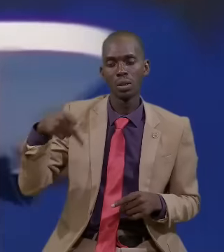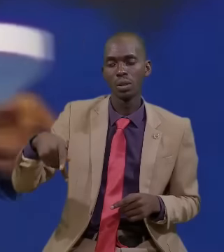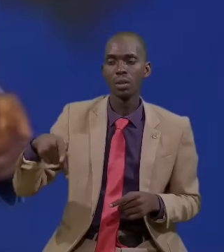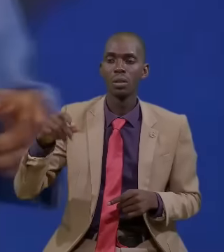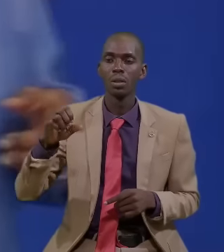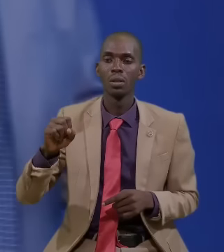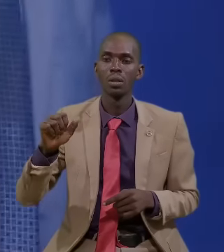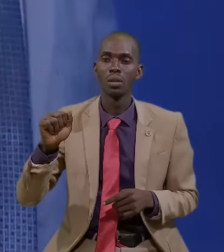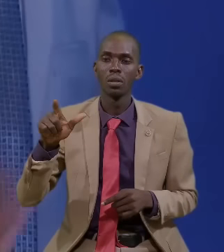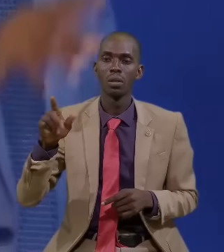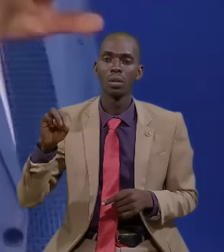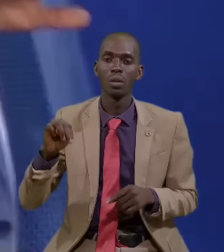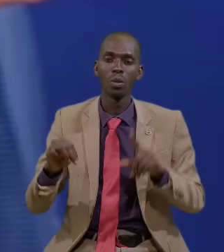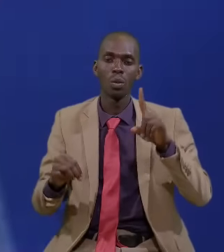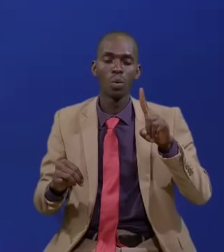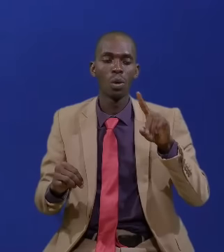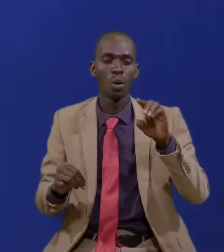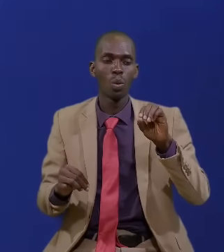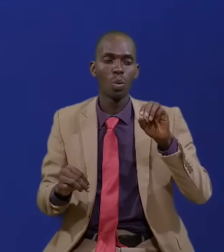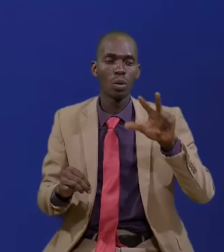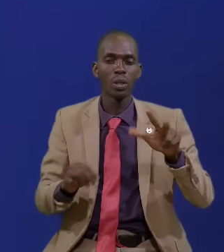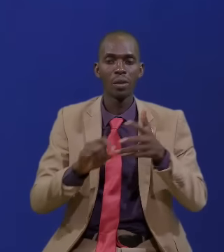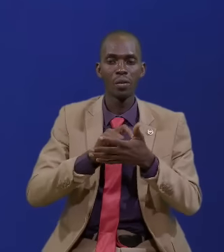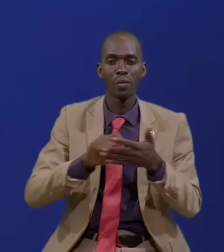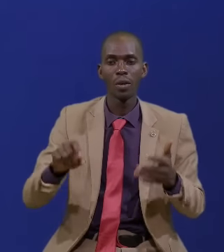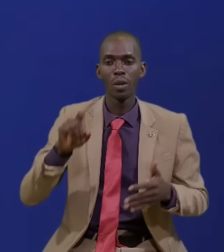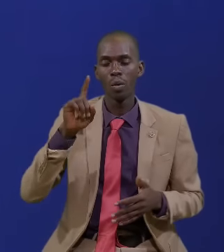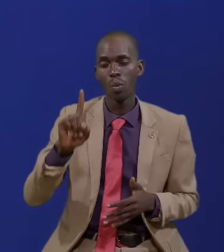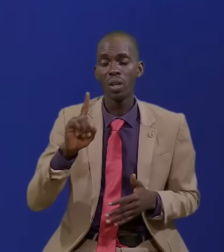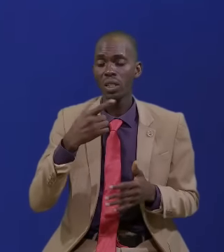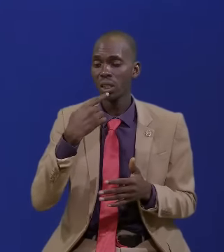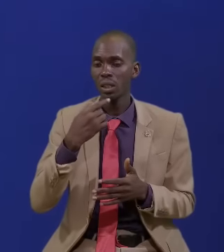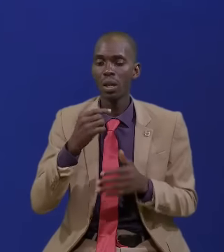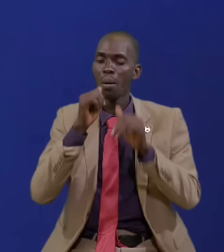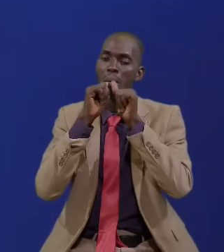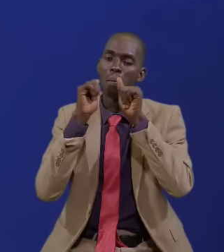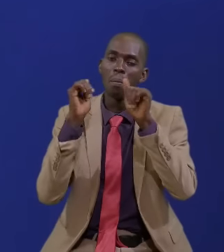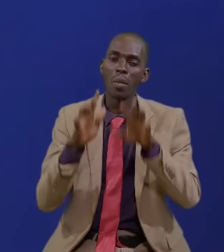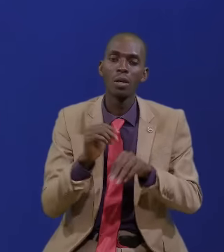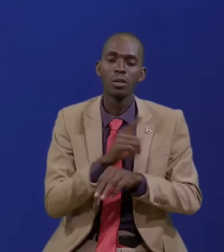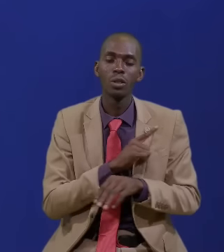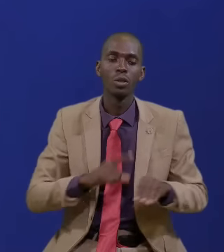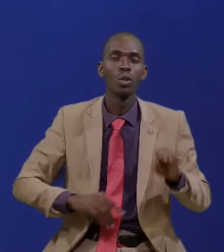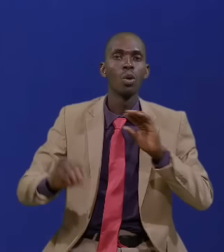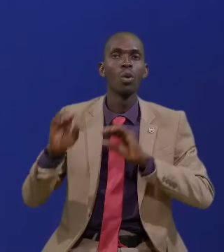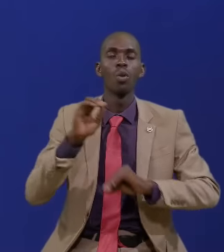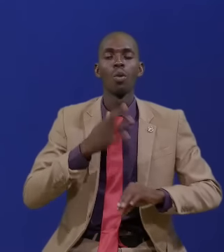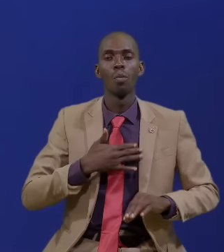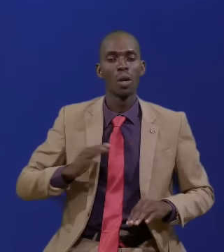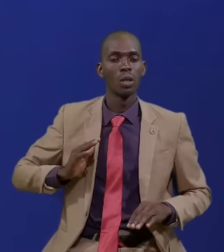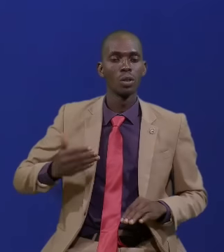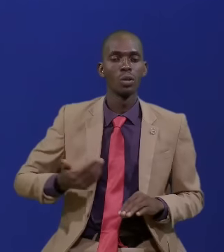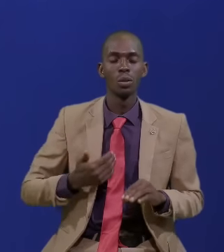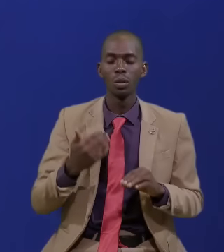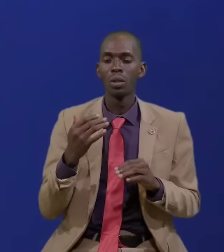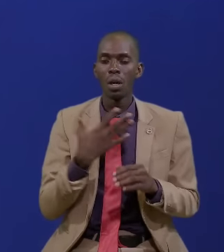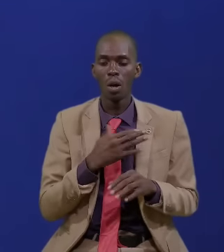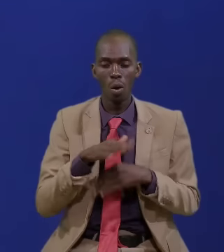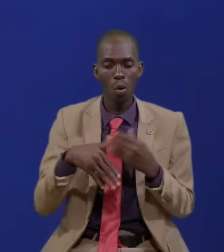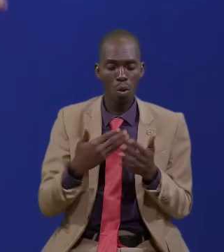Psalm 103, verse 1, it says, bless the Lord, O my soul, and all that is within me, bless